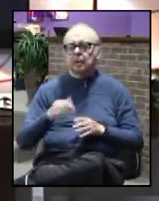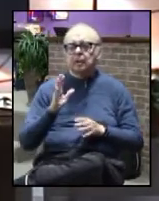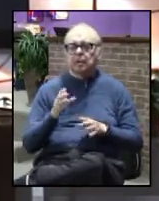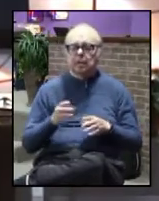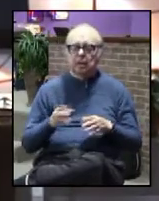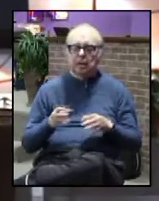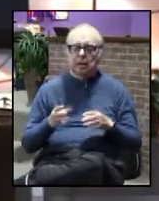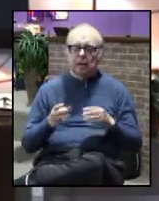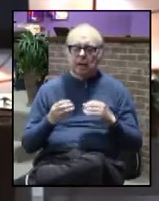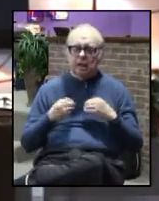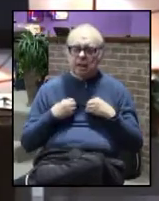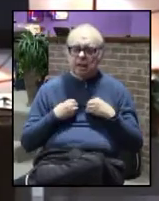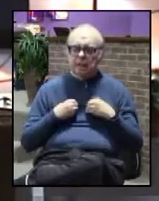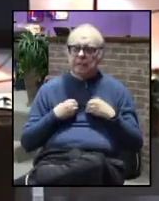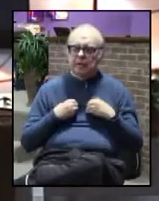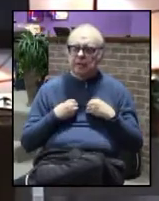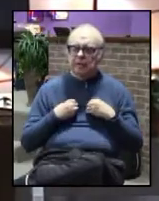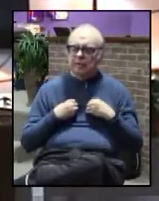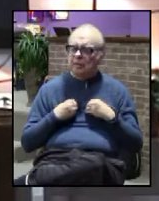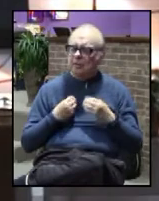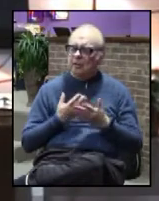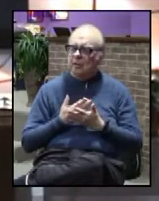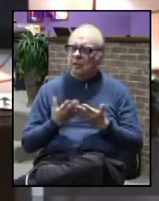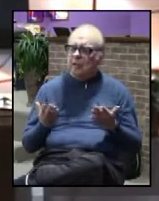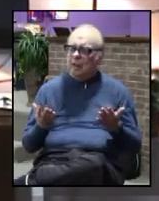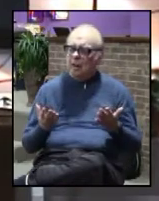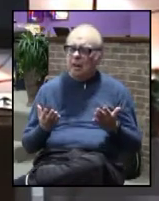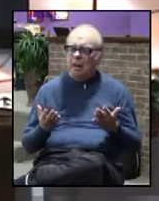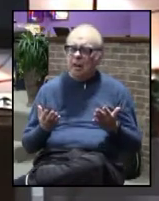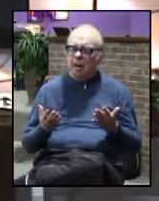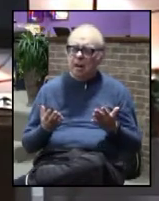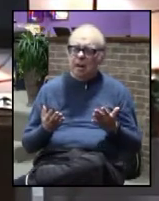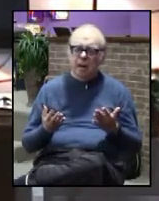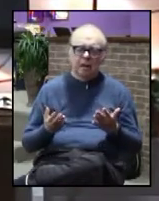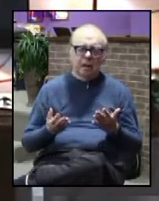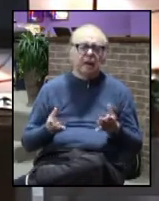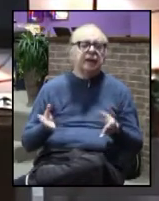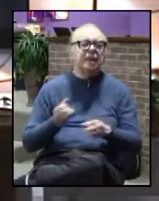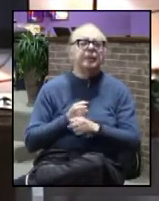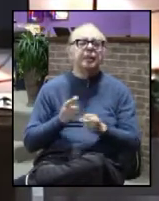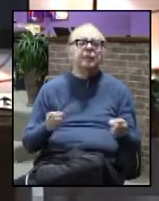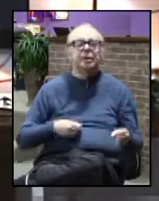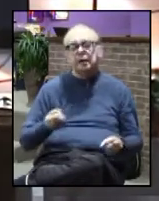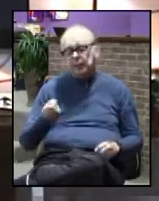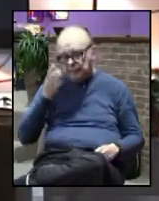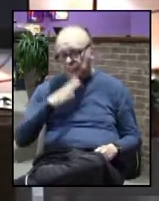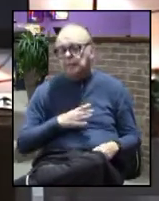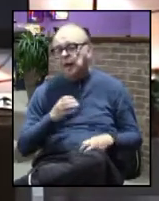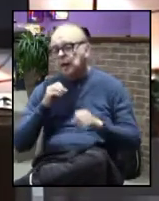gave me this win today. Oh, and then He gave that guy the loss, right?